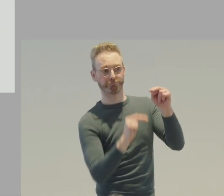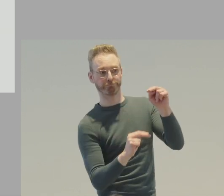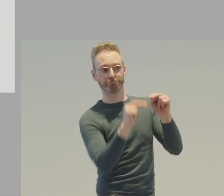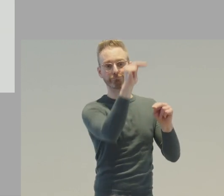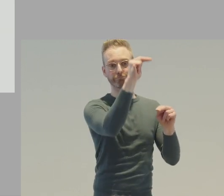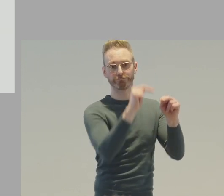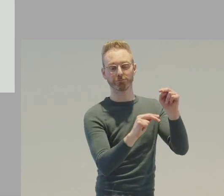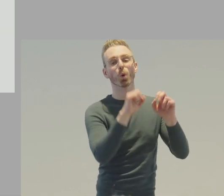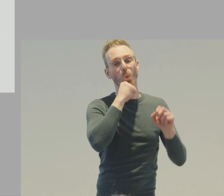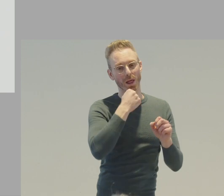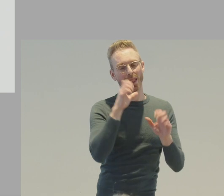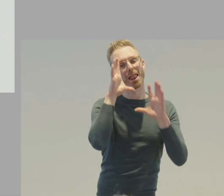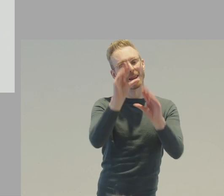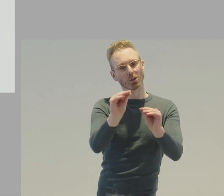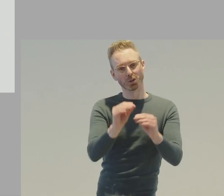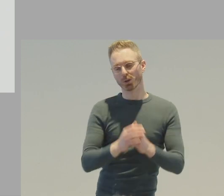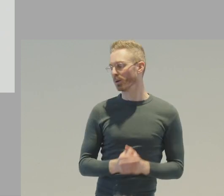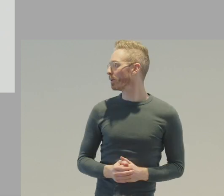So with that in mind,